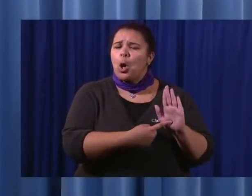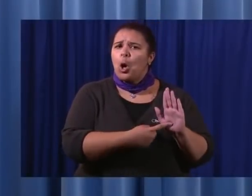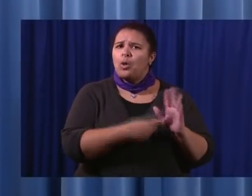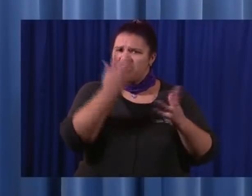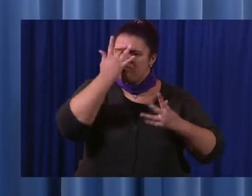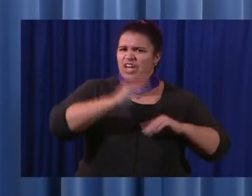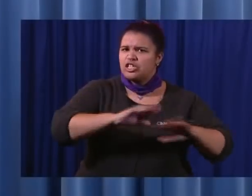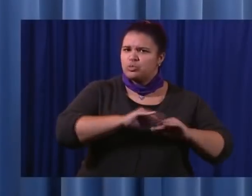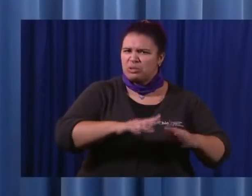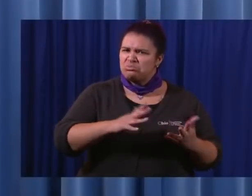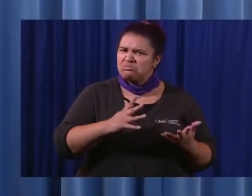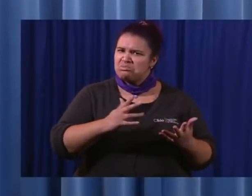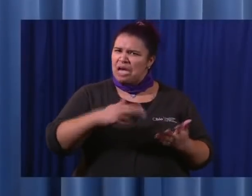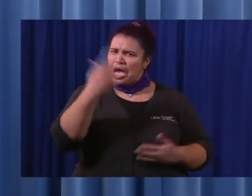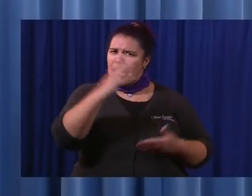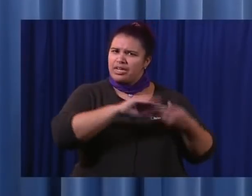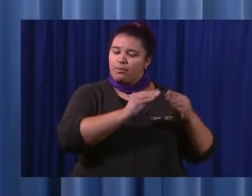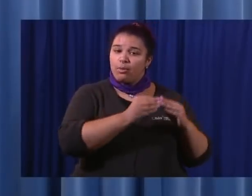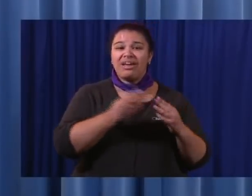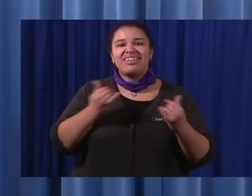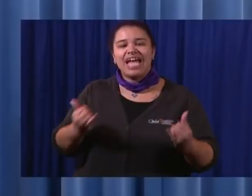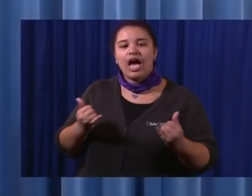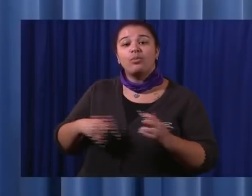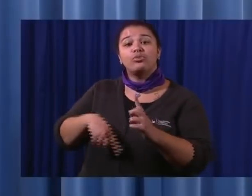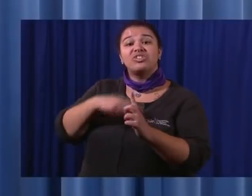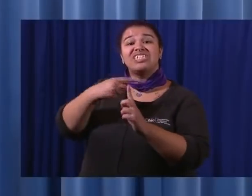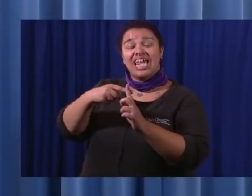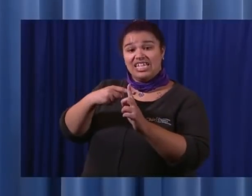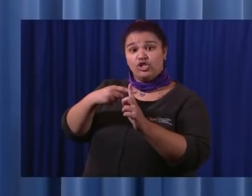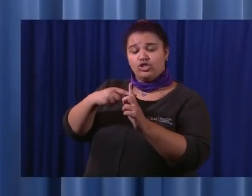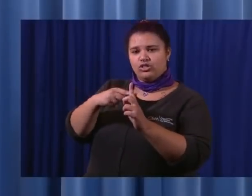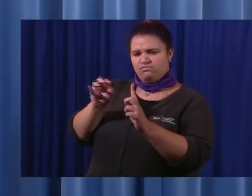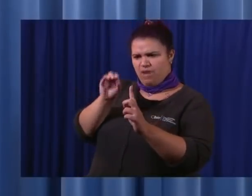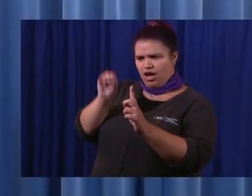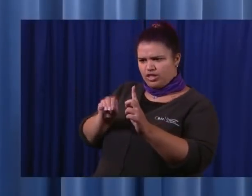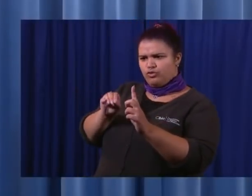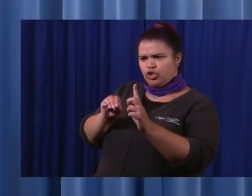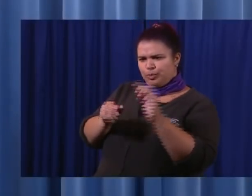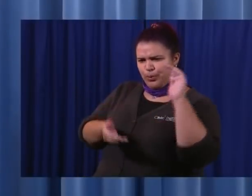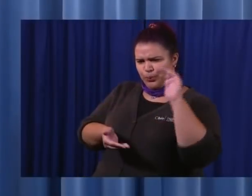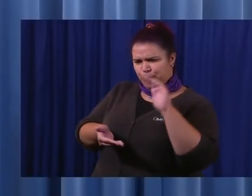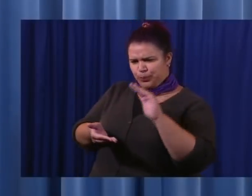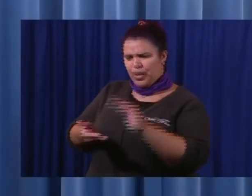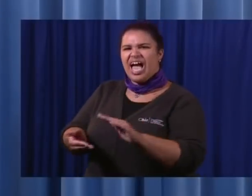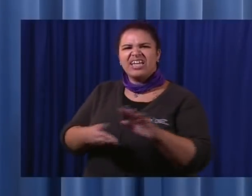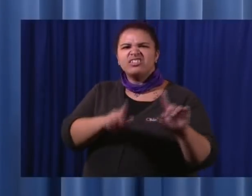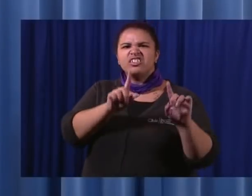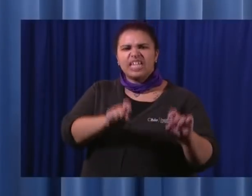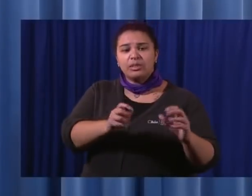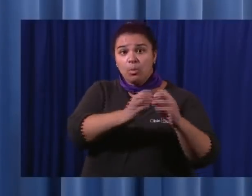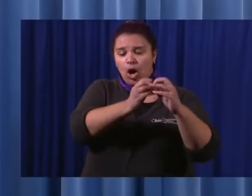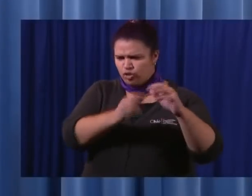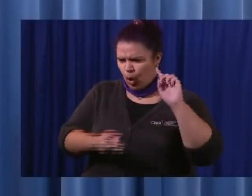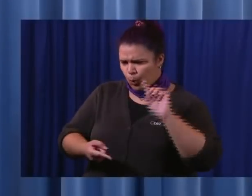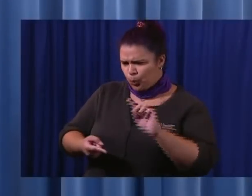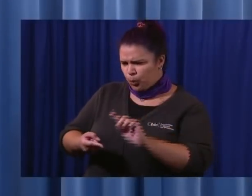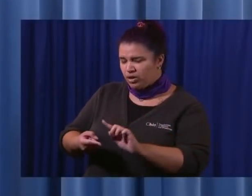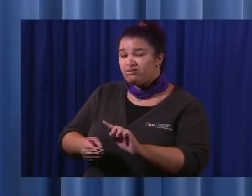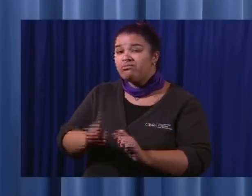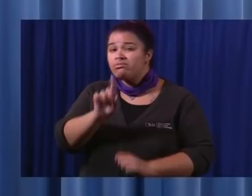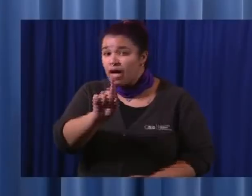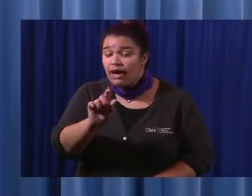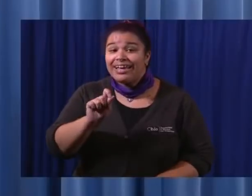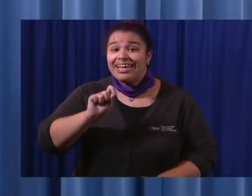said today percentage positive should be decreasing as testing increases. That would seem to be the case only if the virus were